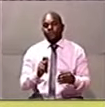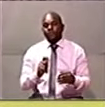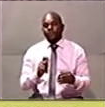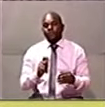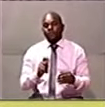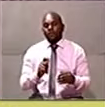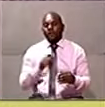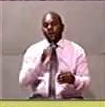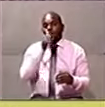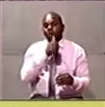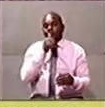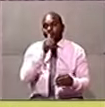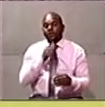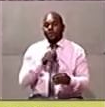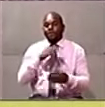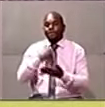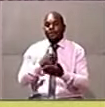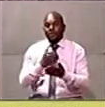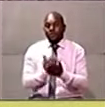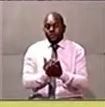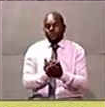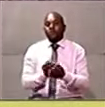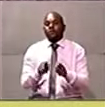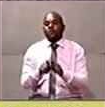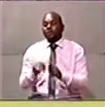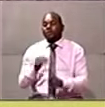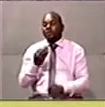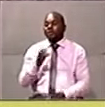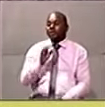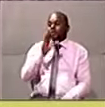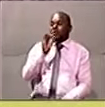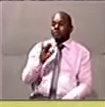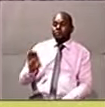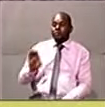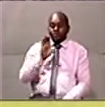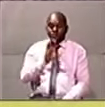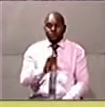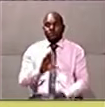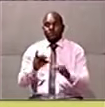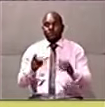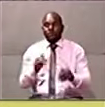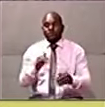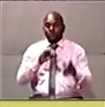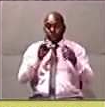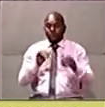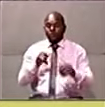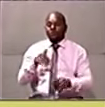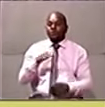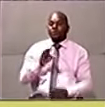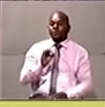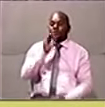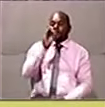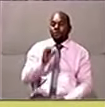those are private partners who put in 30% of the money, and then Konka provided 70% of the